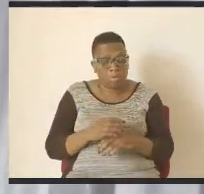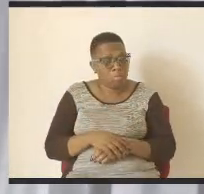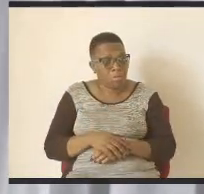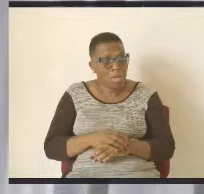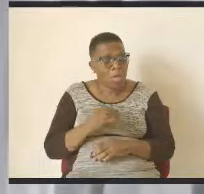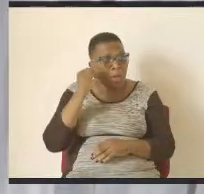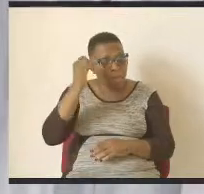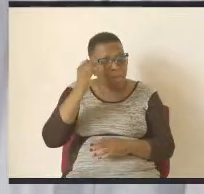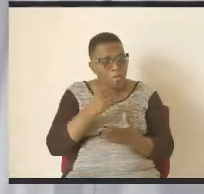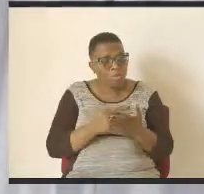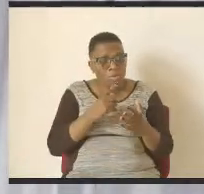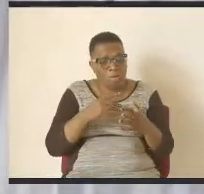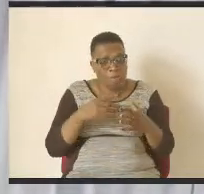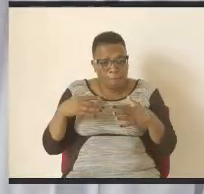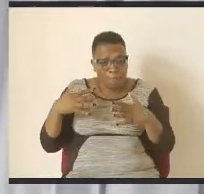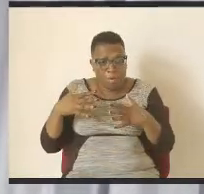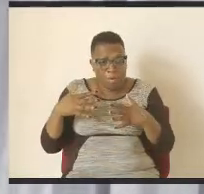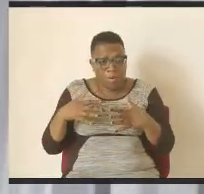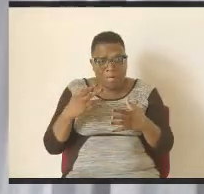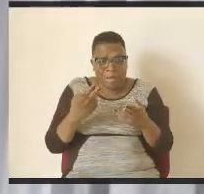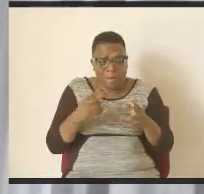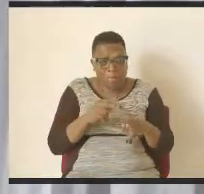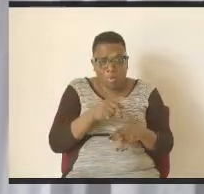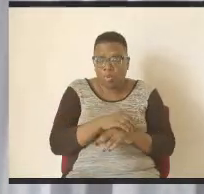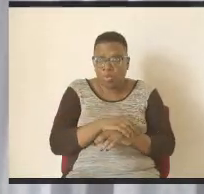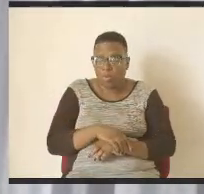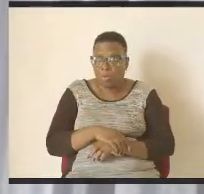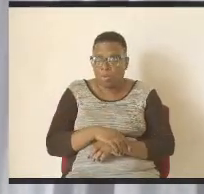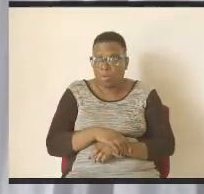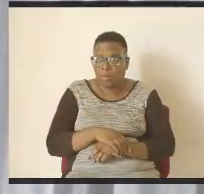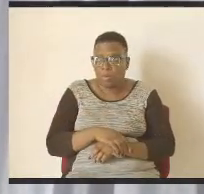how scared they might have been, how